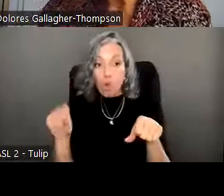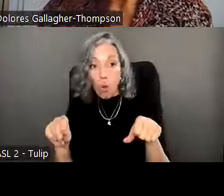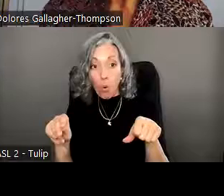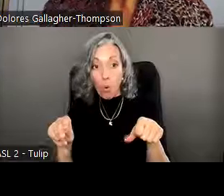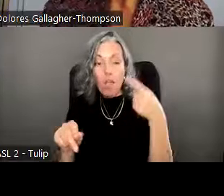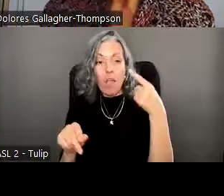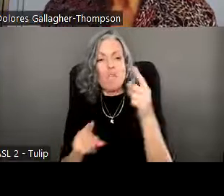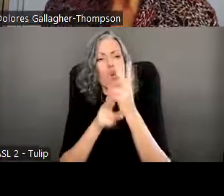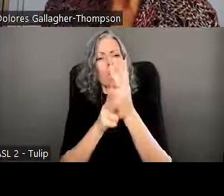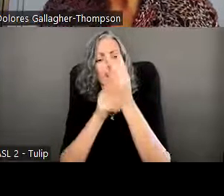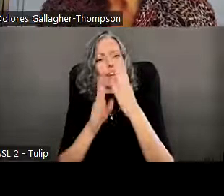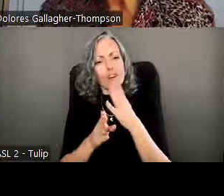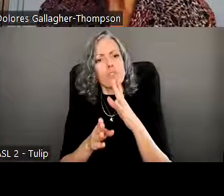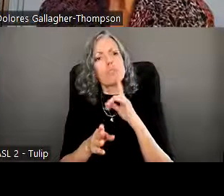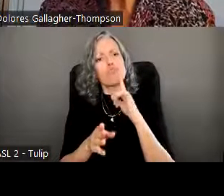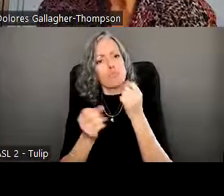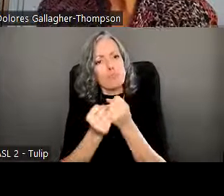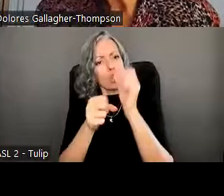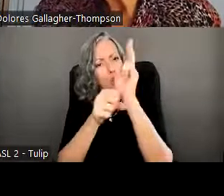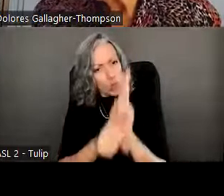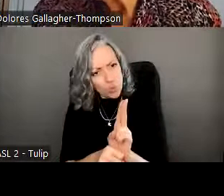a caregiver to effectively use